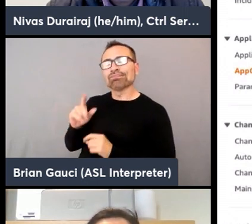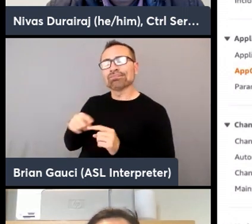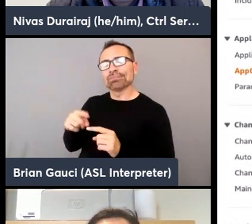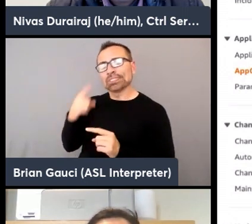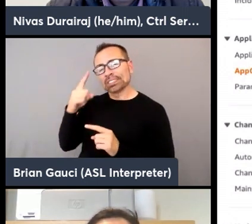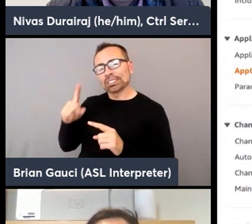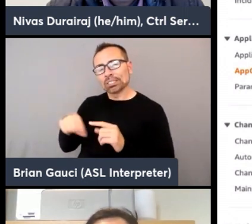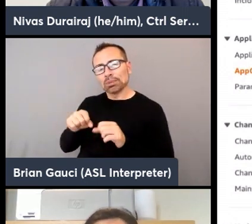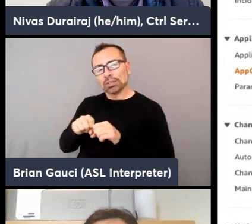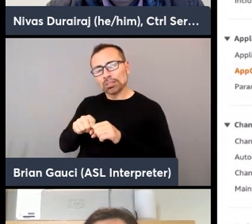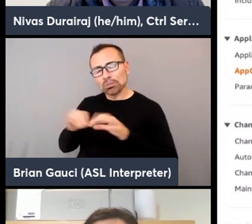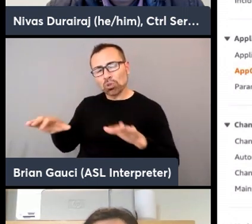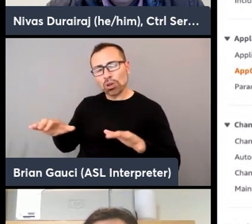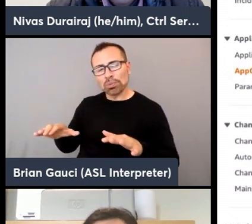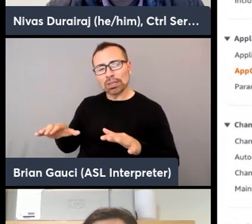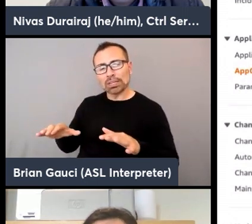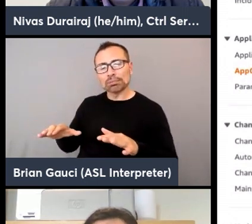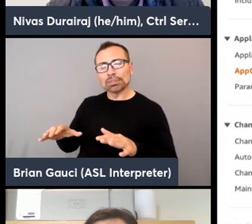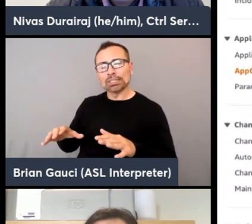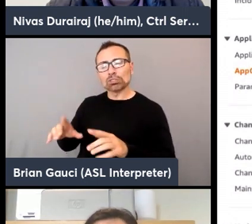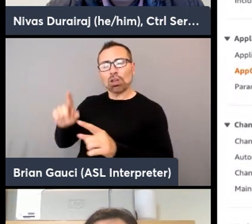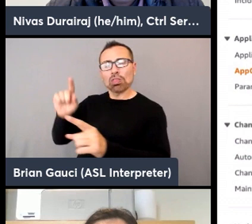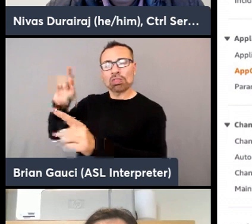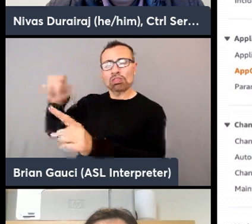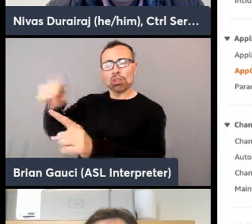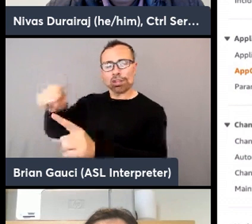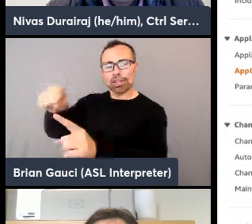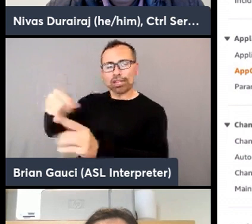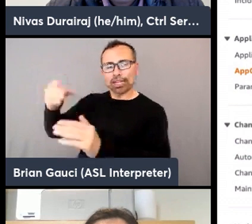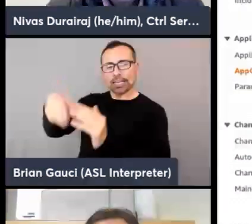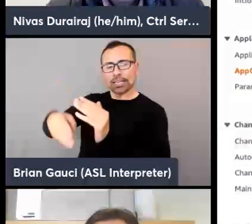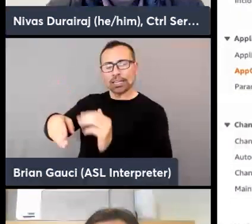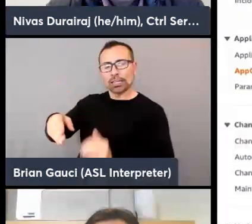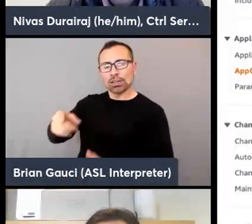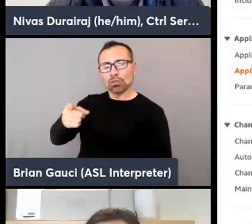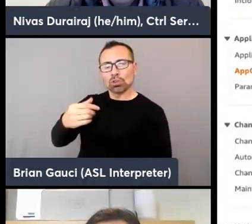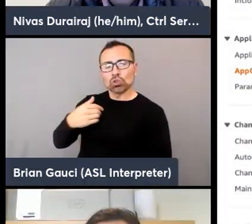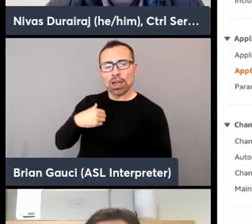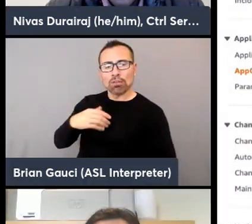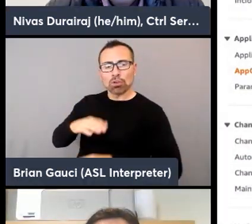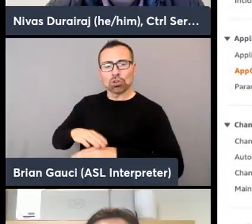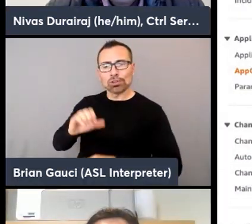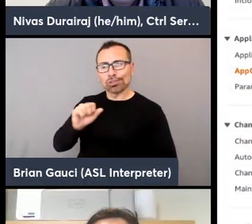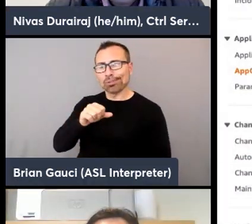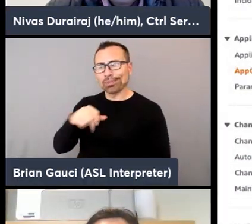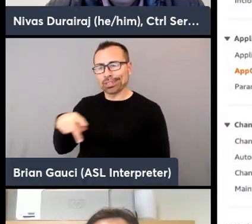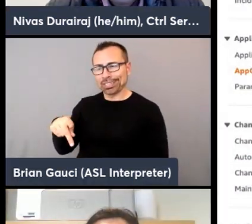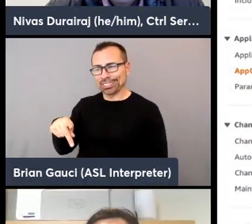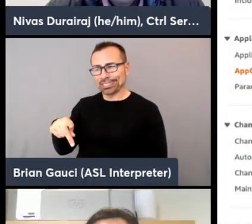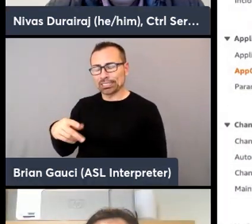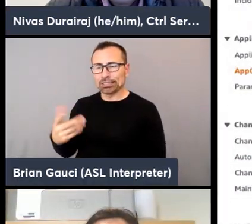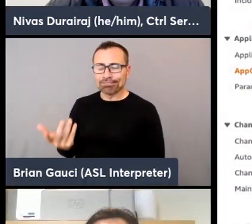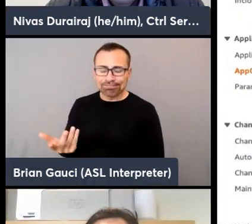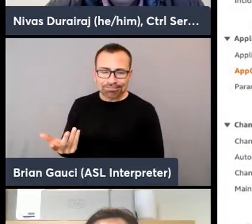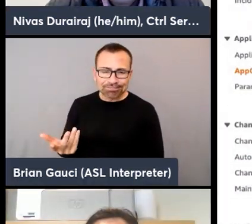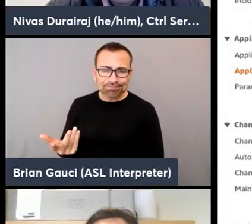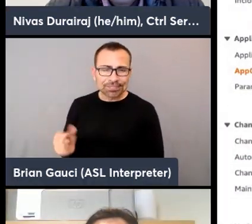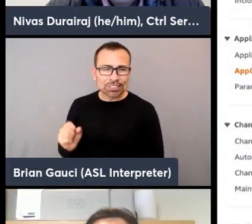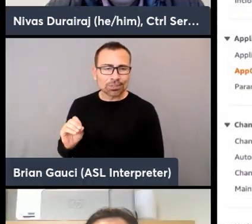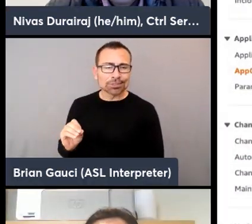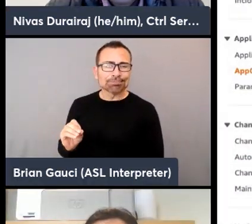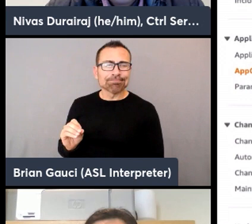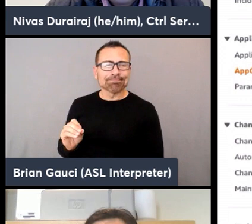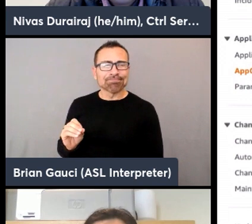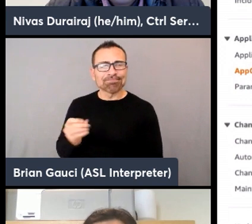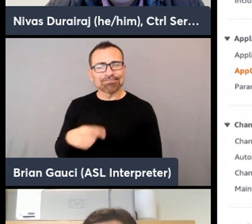the target end of what you have on your application. So